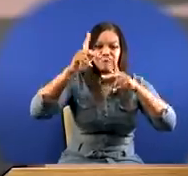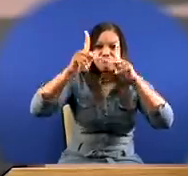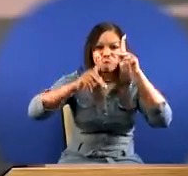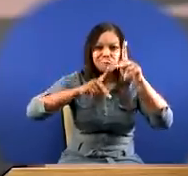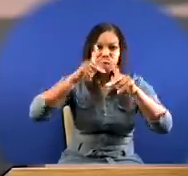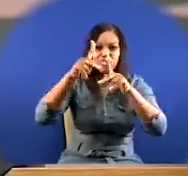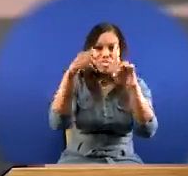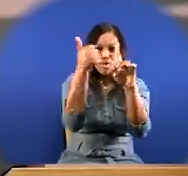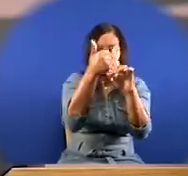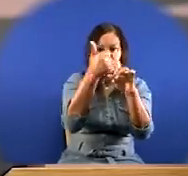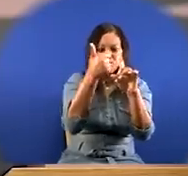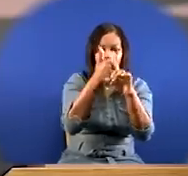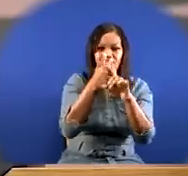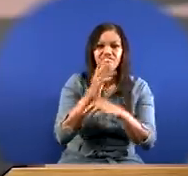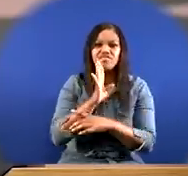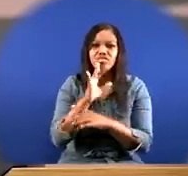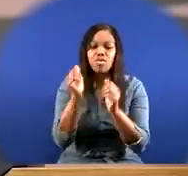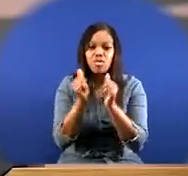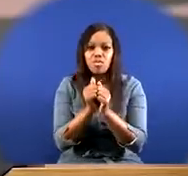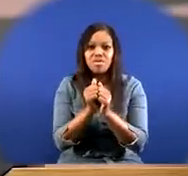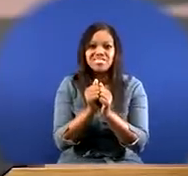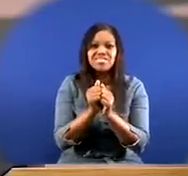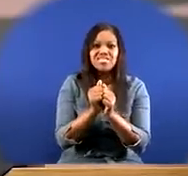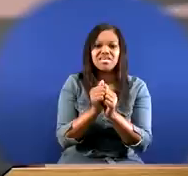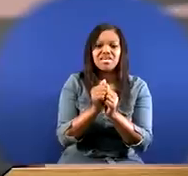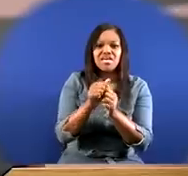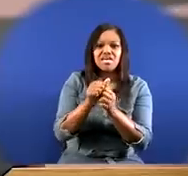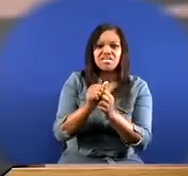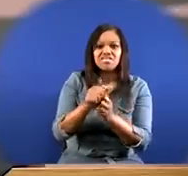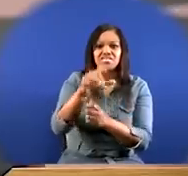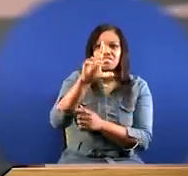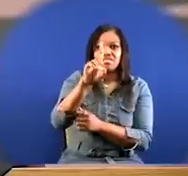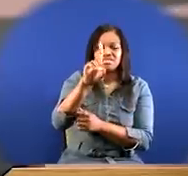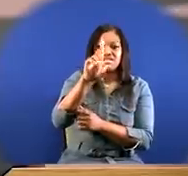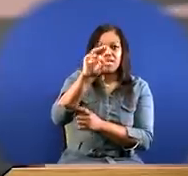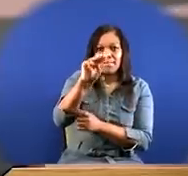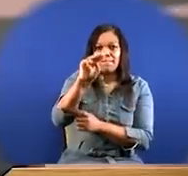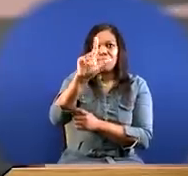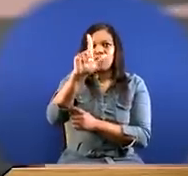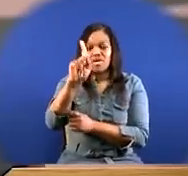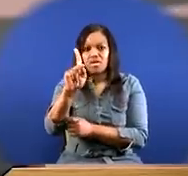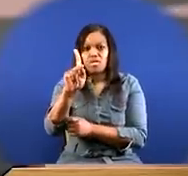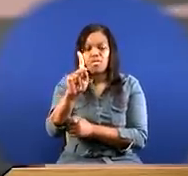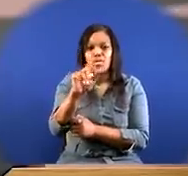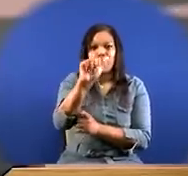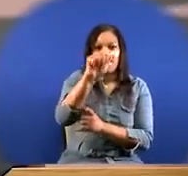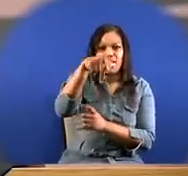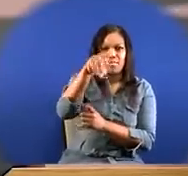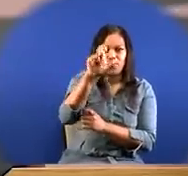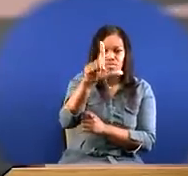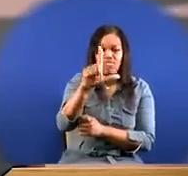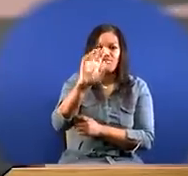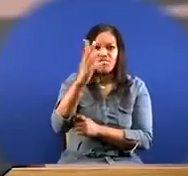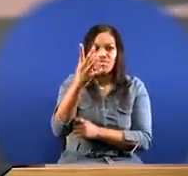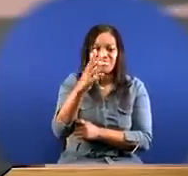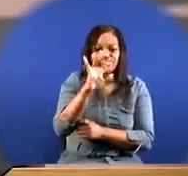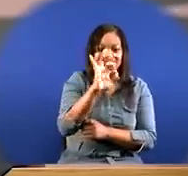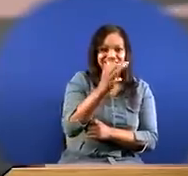people to have talked with Dr. Martin Luther King on April 4th,